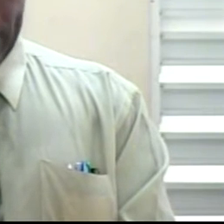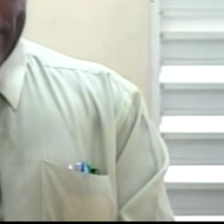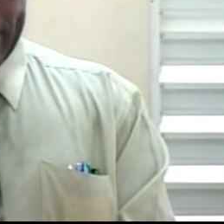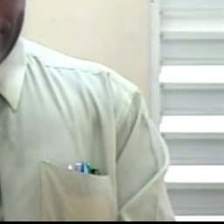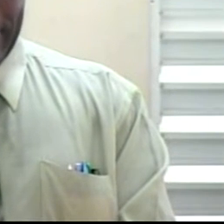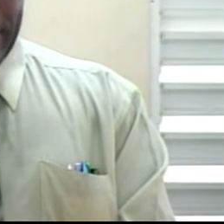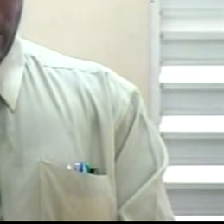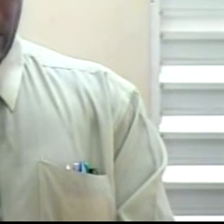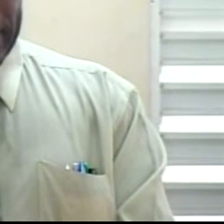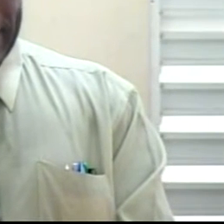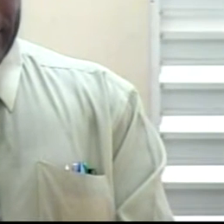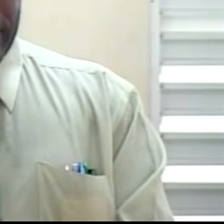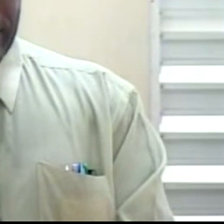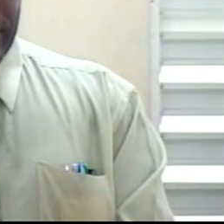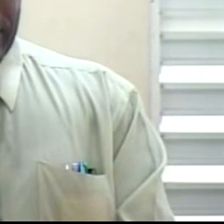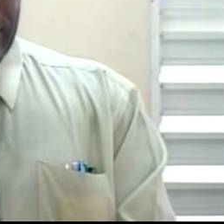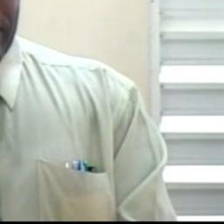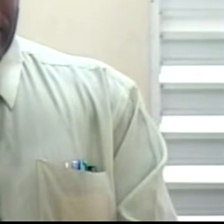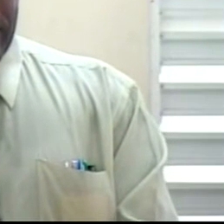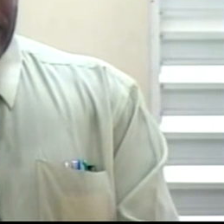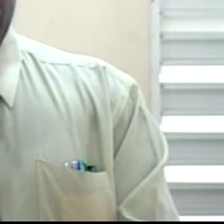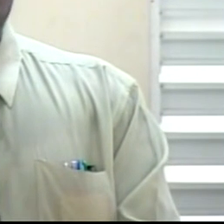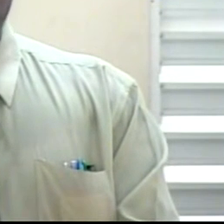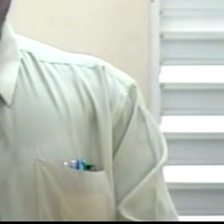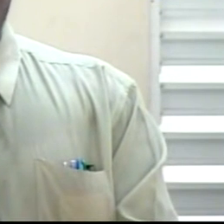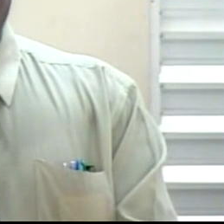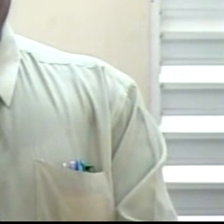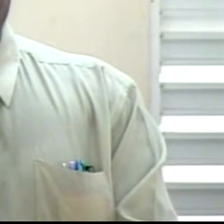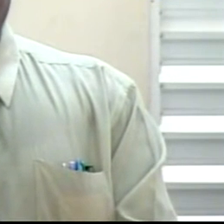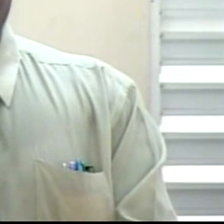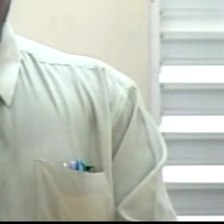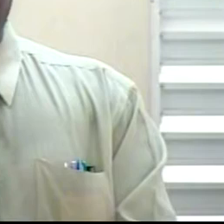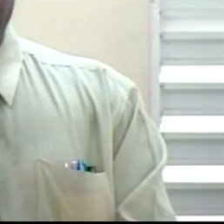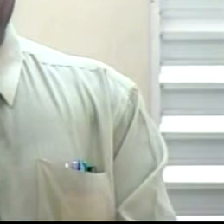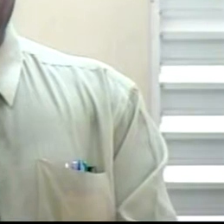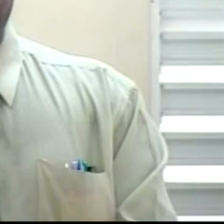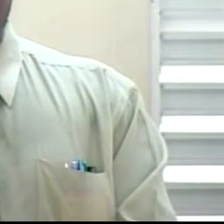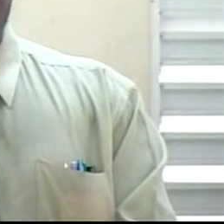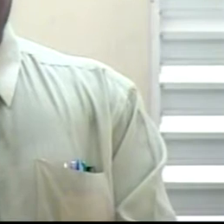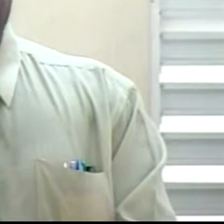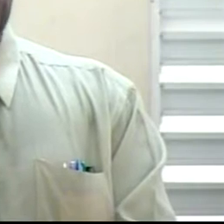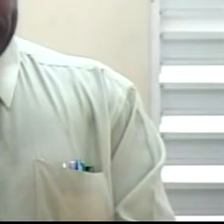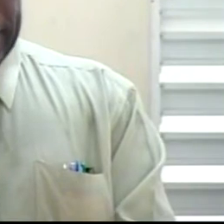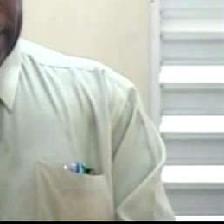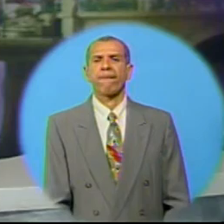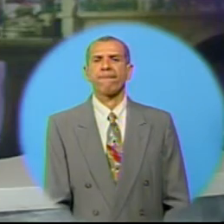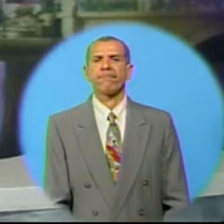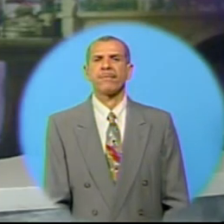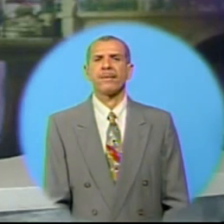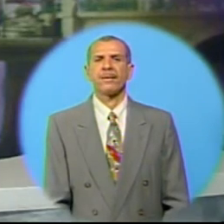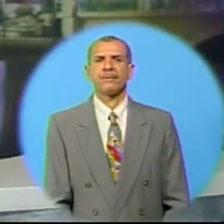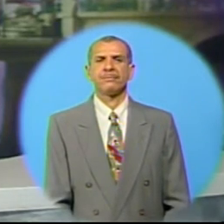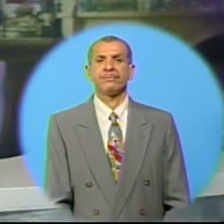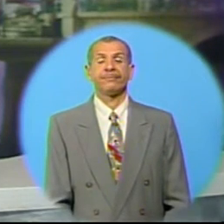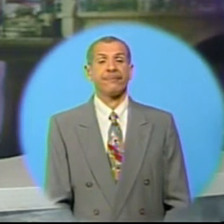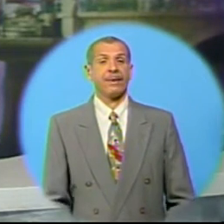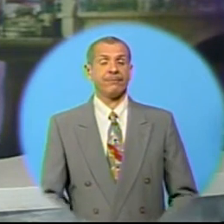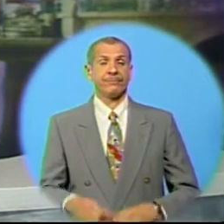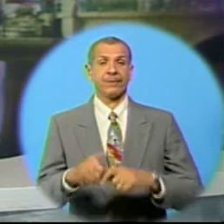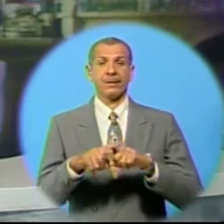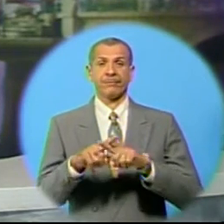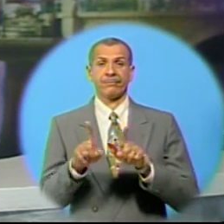course, retesting will be done to monitor and evaluate this progress. And apart